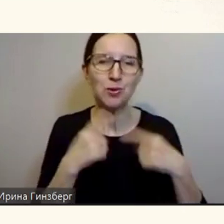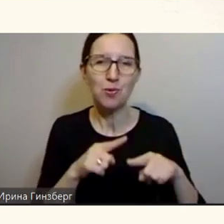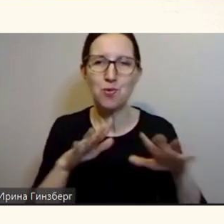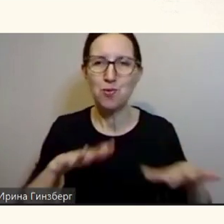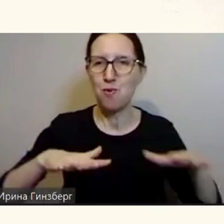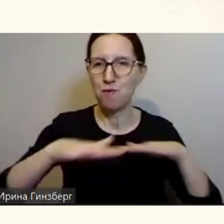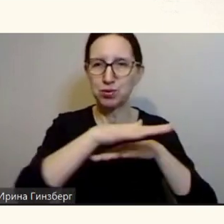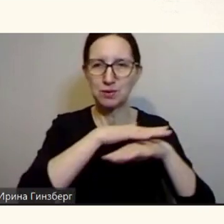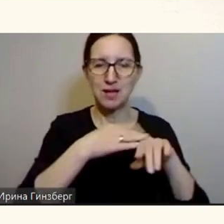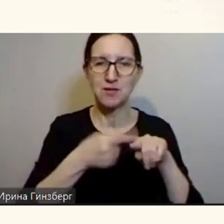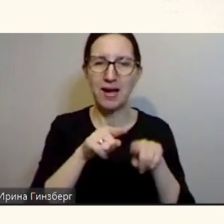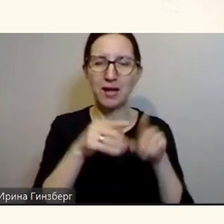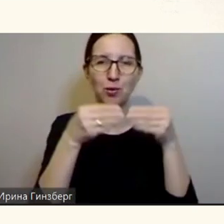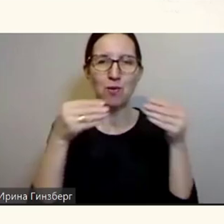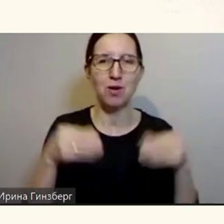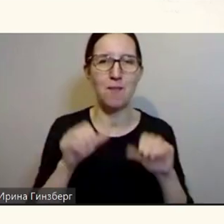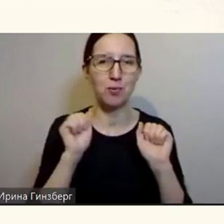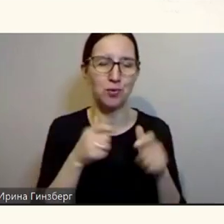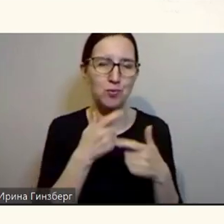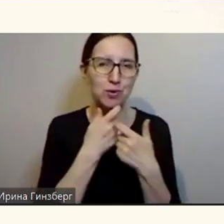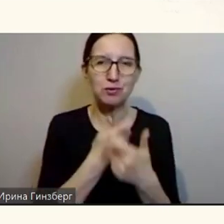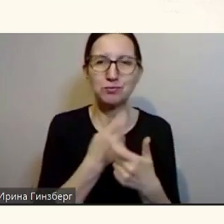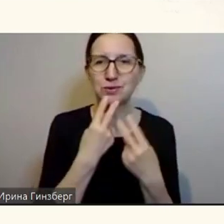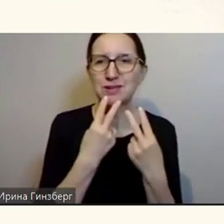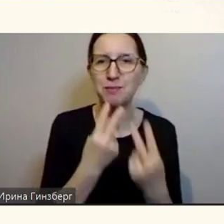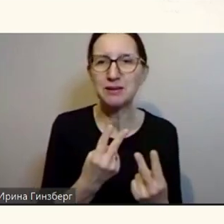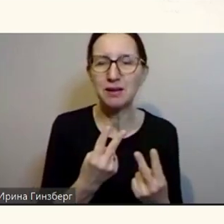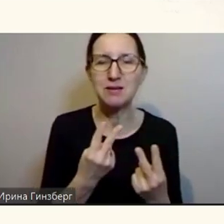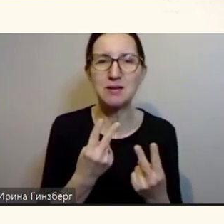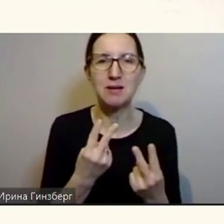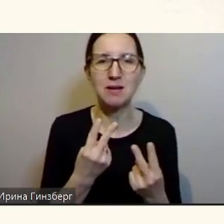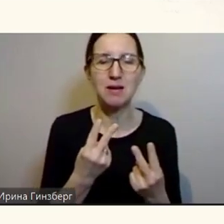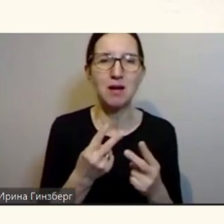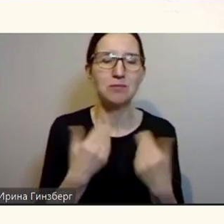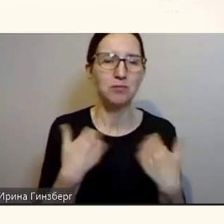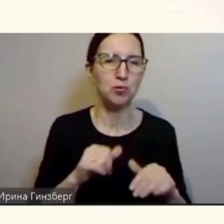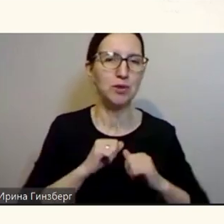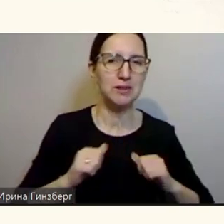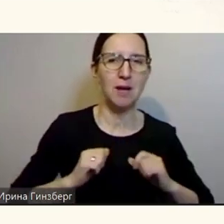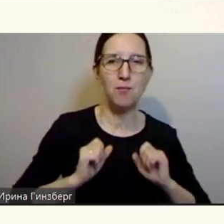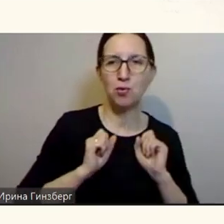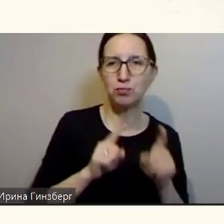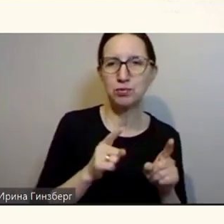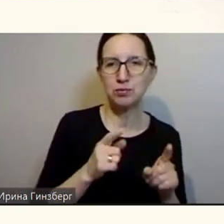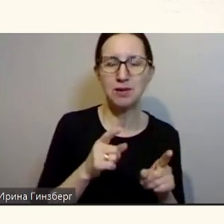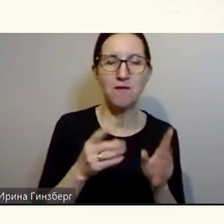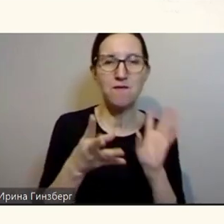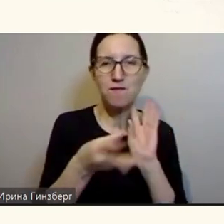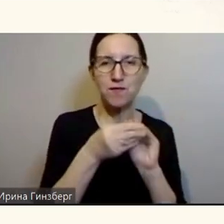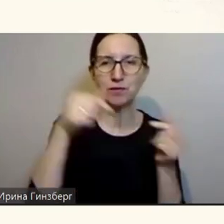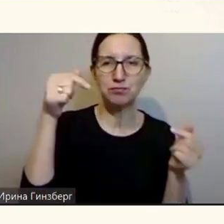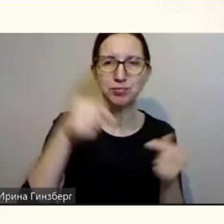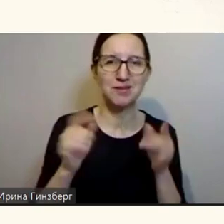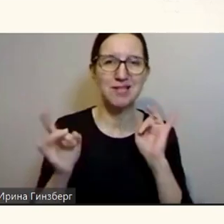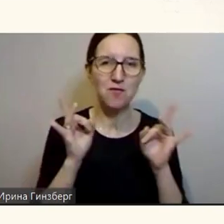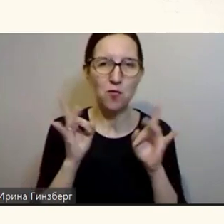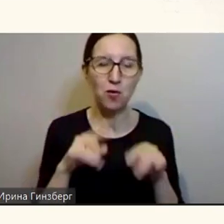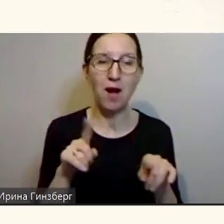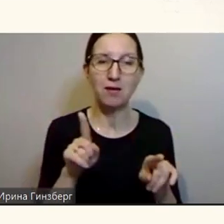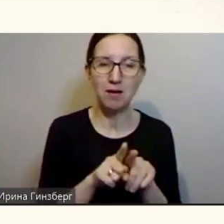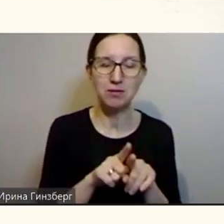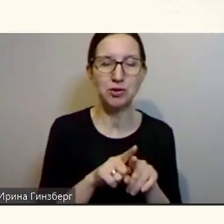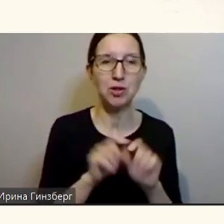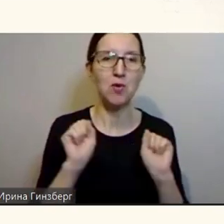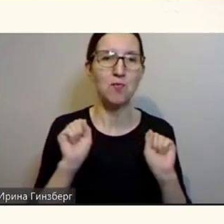individually, separately, sometimes with their own sound, or they can be presented in this opera in this particular way. Peter